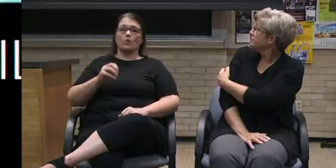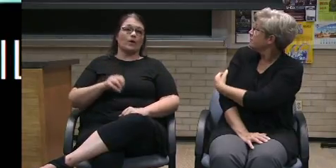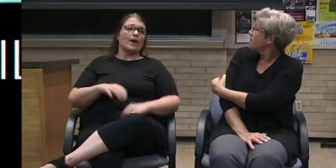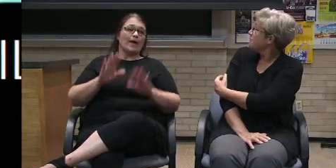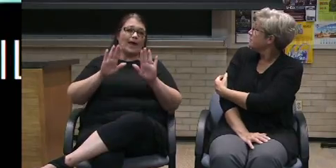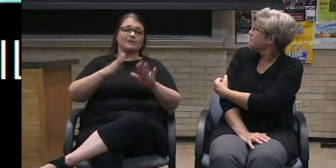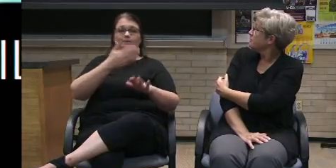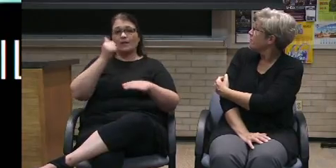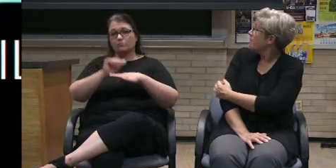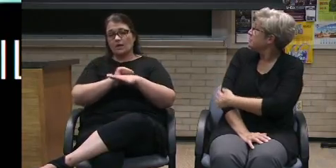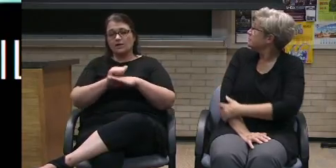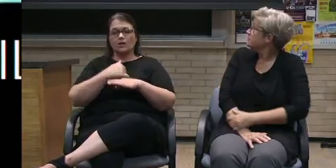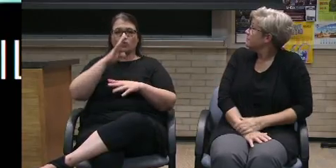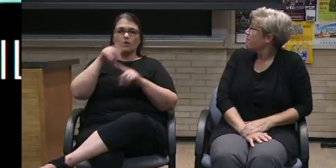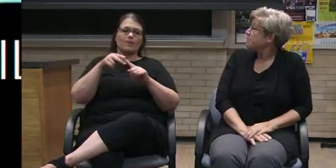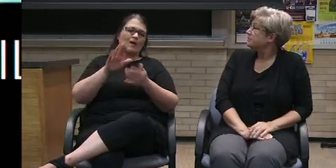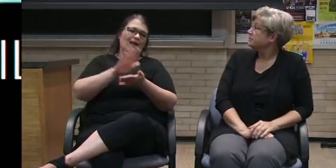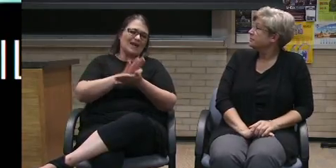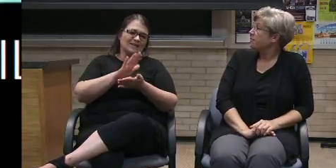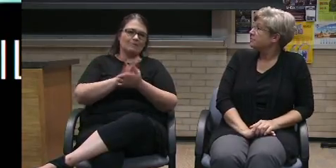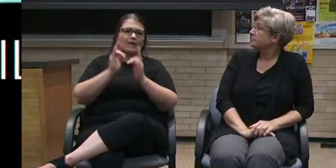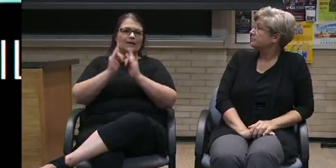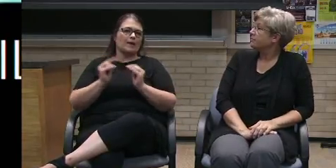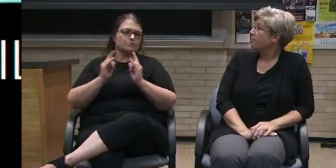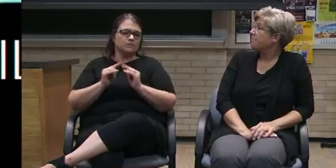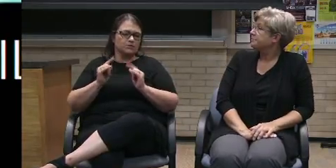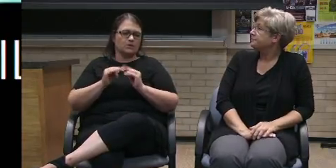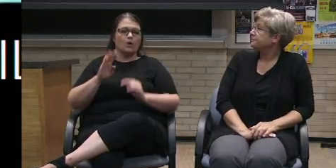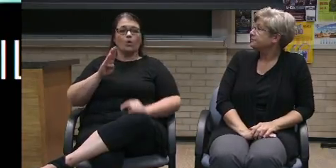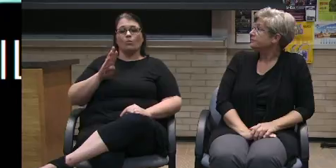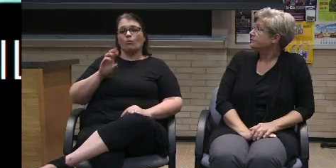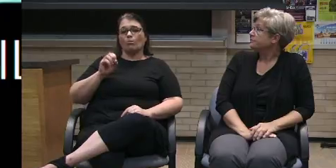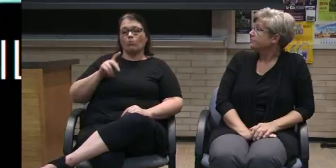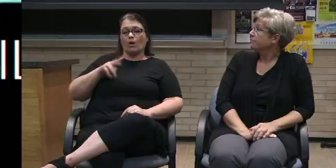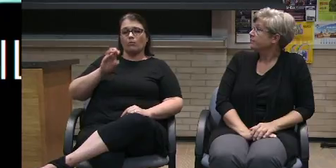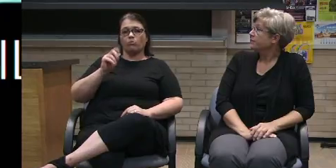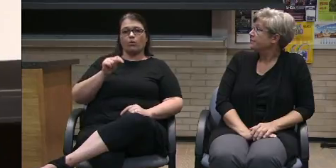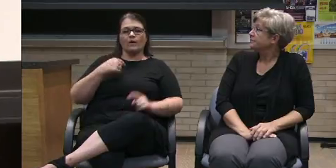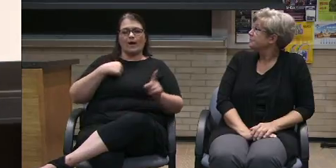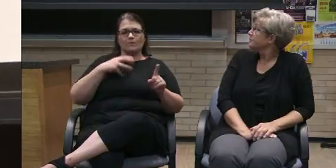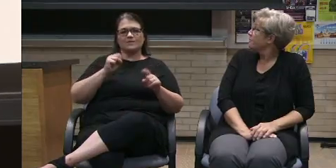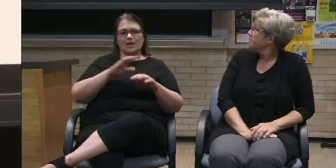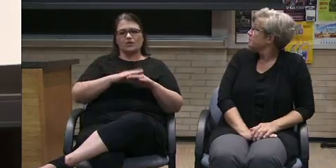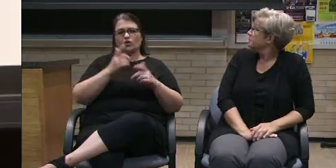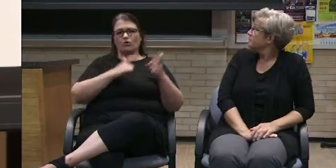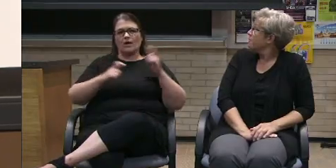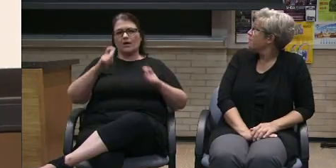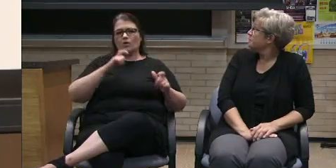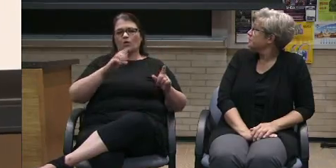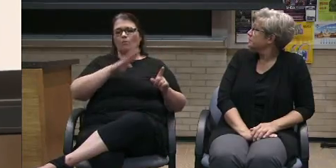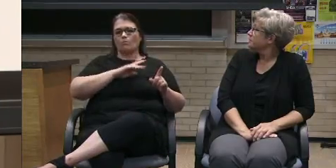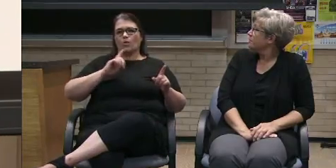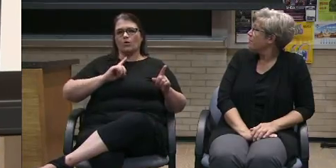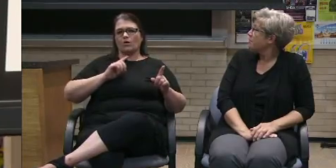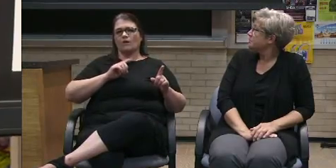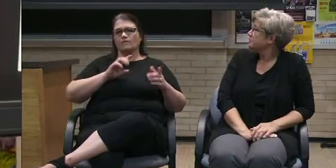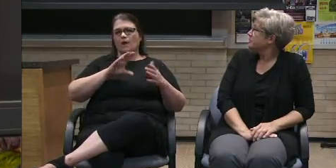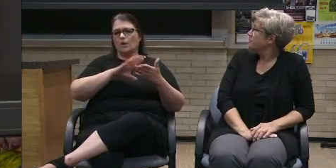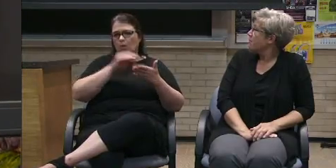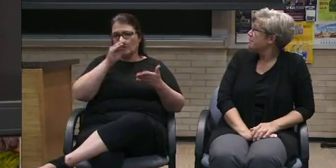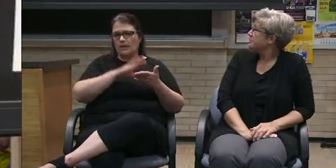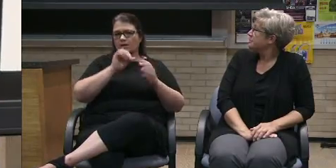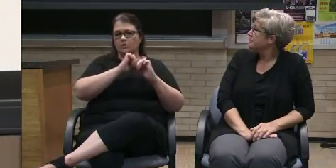talked about academic camps. At Brockport, I was on the board of the Greater Rochester Summer Learning Association, and I formed